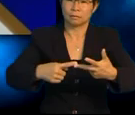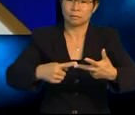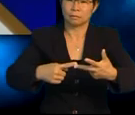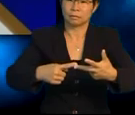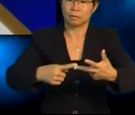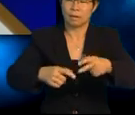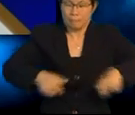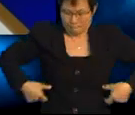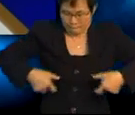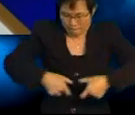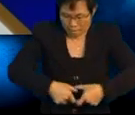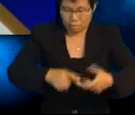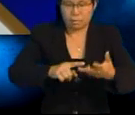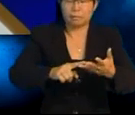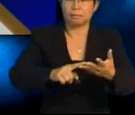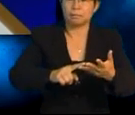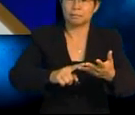a belt,